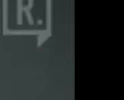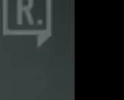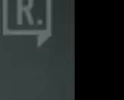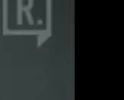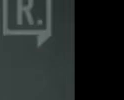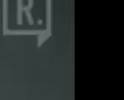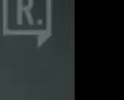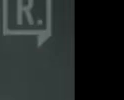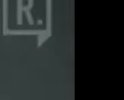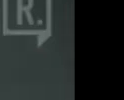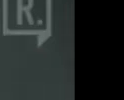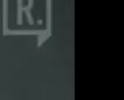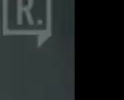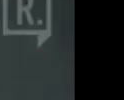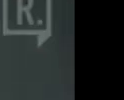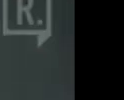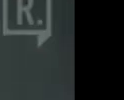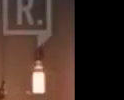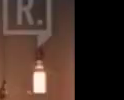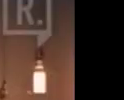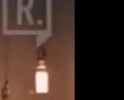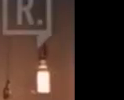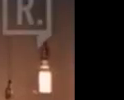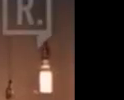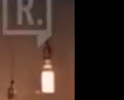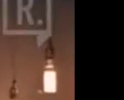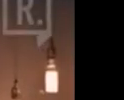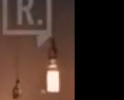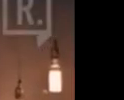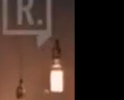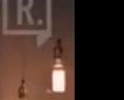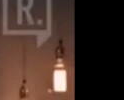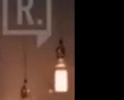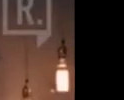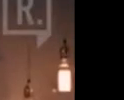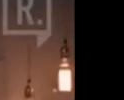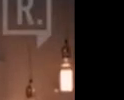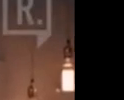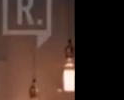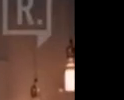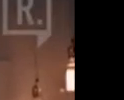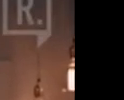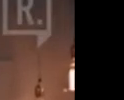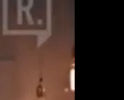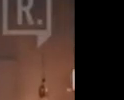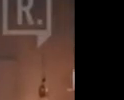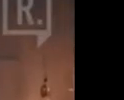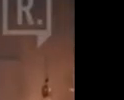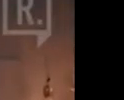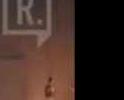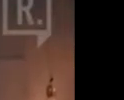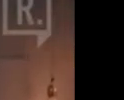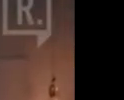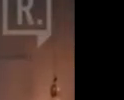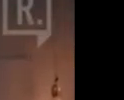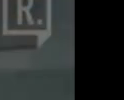let's close the loop, send us back your phone, and we'll make it into a new one. So there you are, there's a smartphone for you. So what's this? This is a mobile phone. This is a mobile phone company,